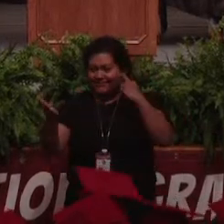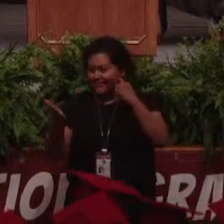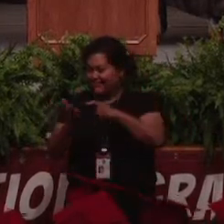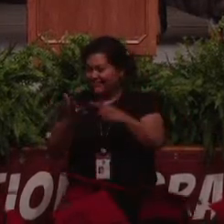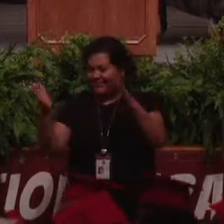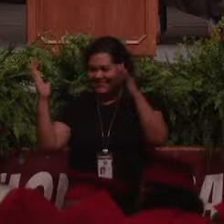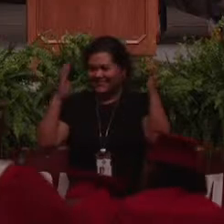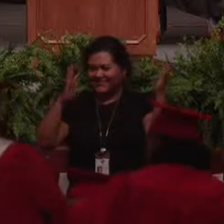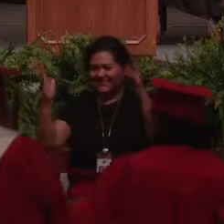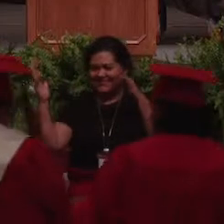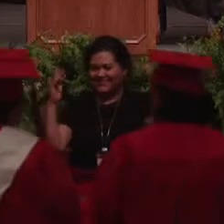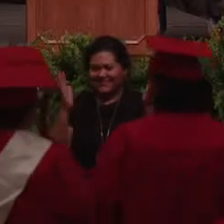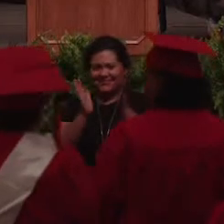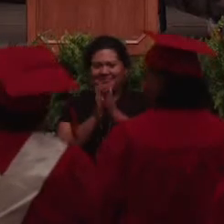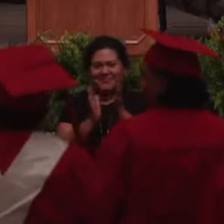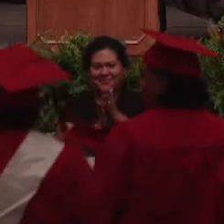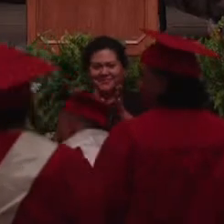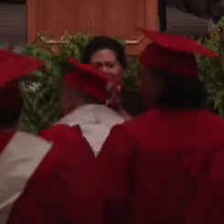recognized?